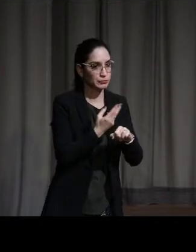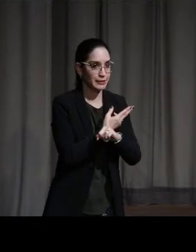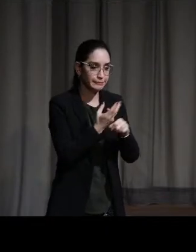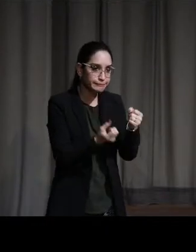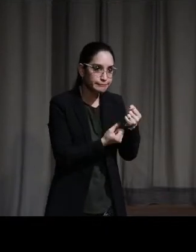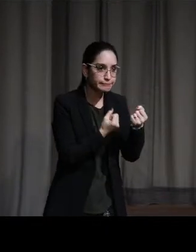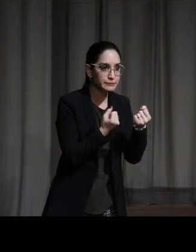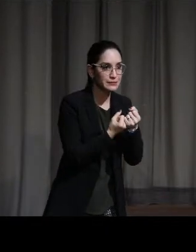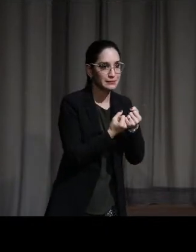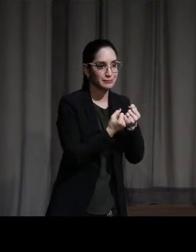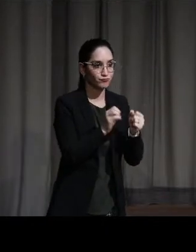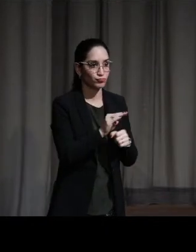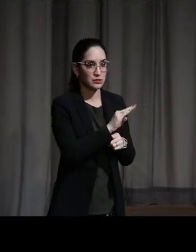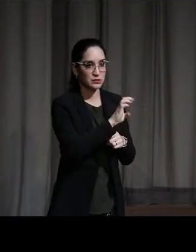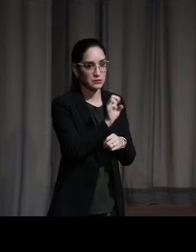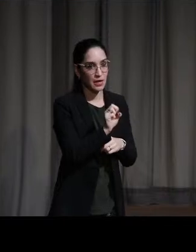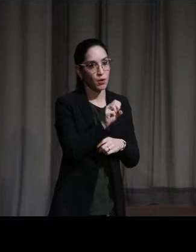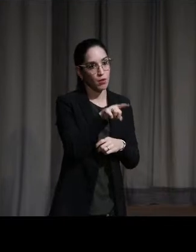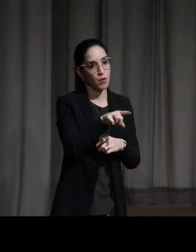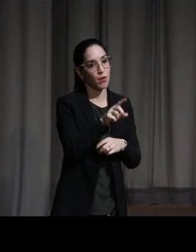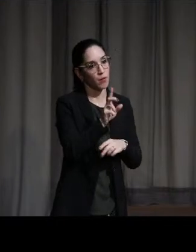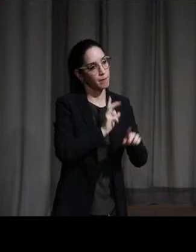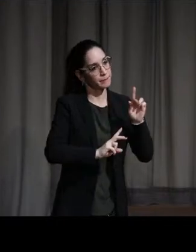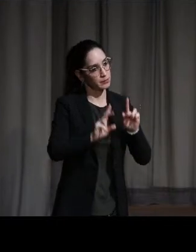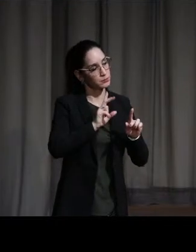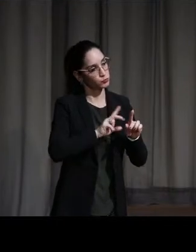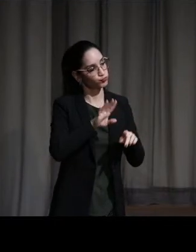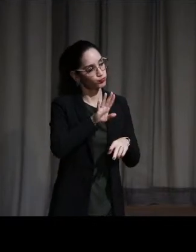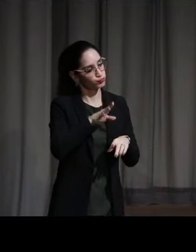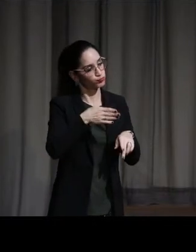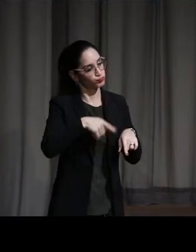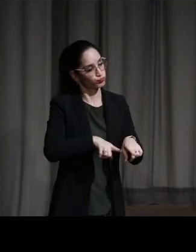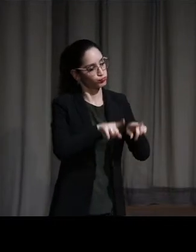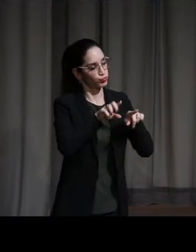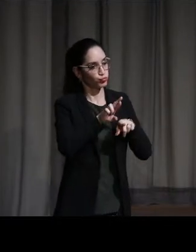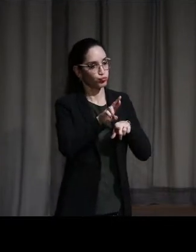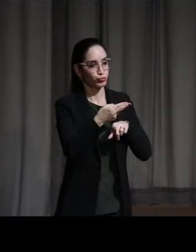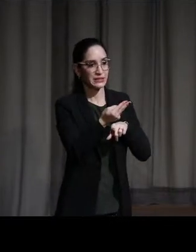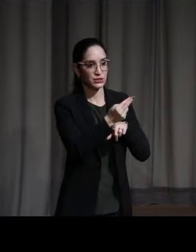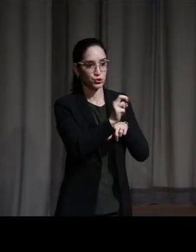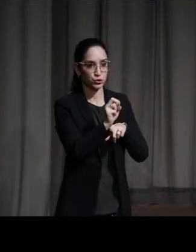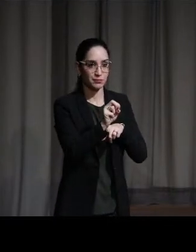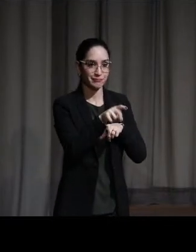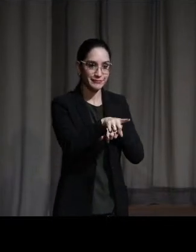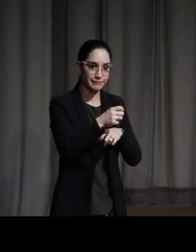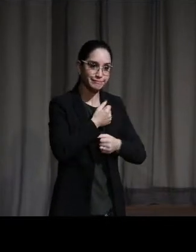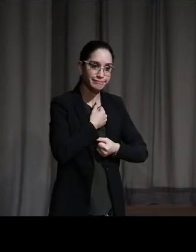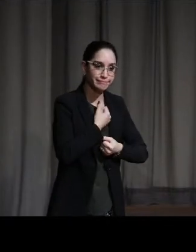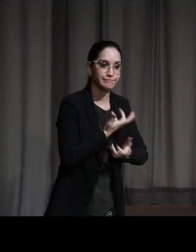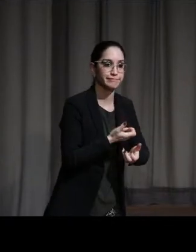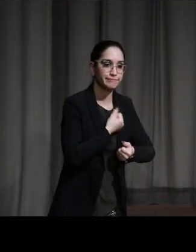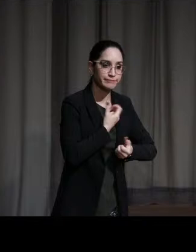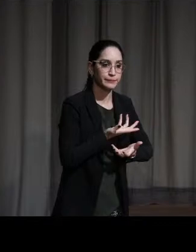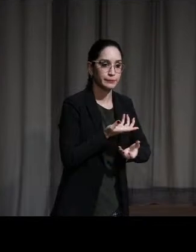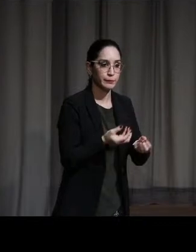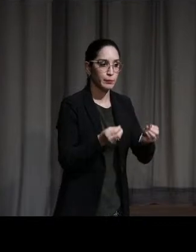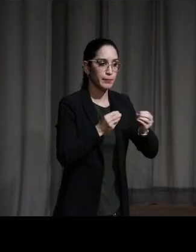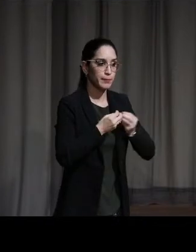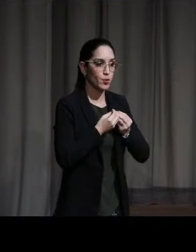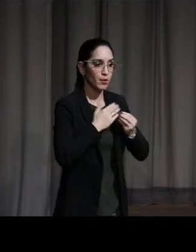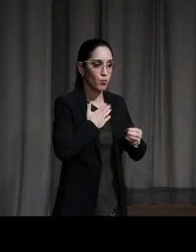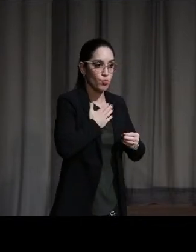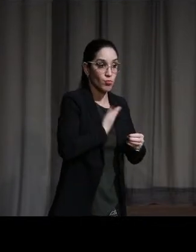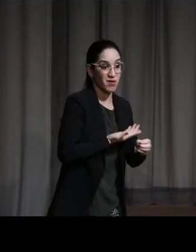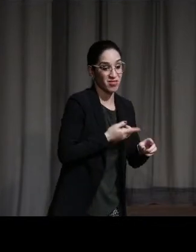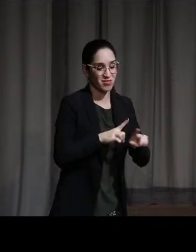influence and credibility within the regime, right? So maybe there was a little more slack given to him than it was to Antonia.